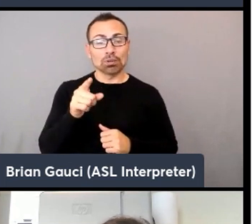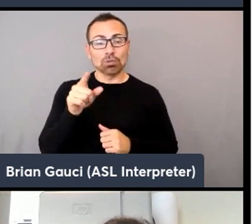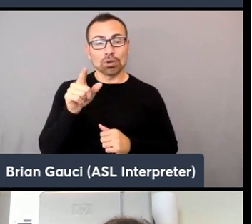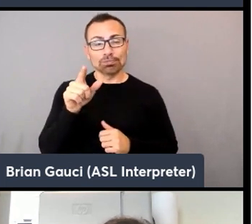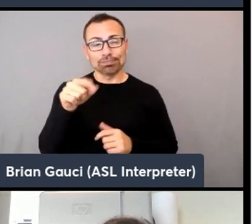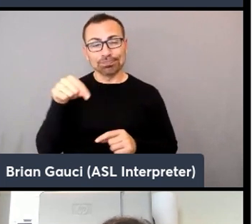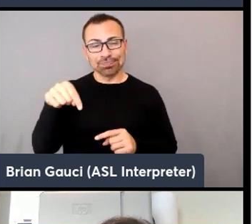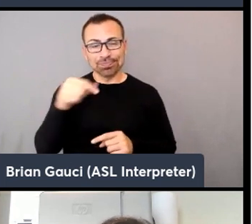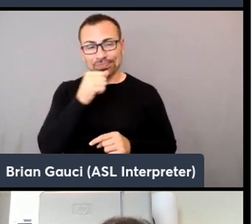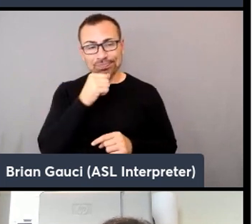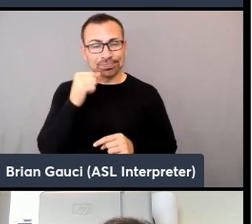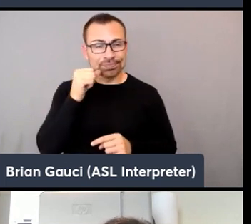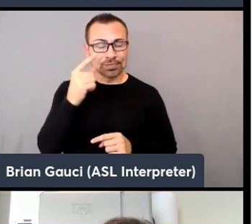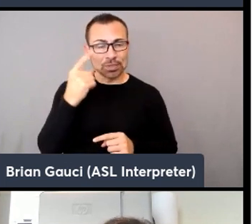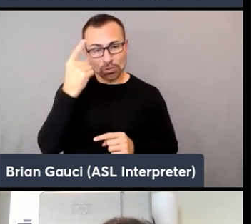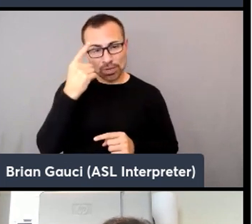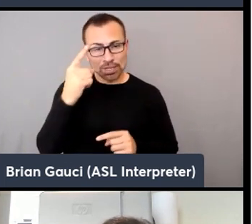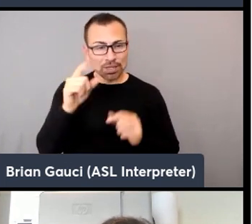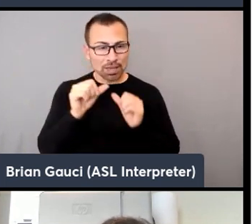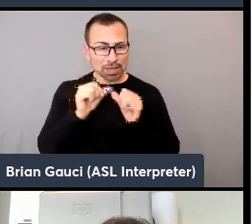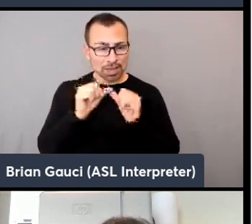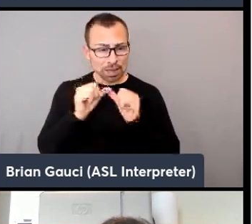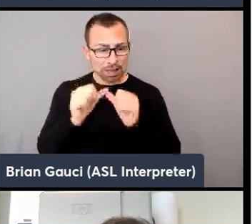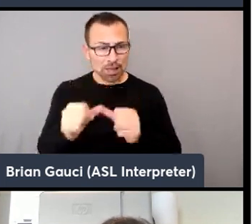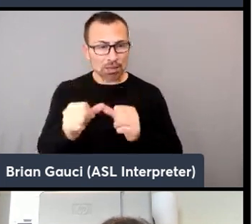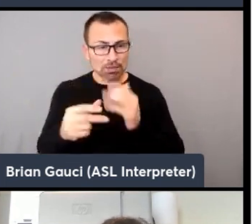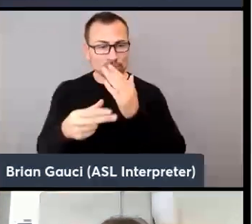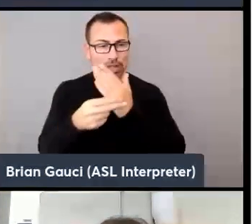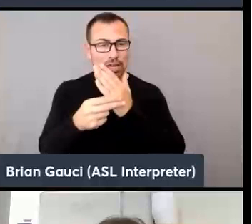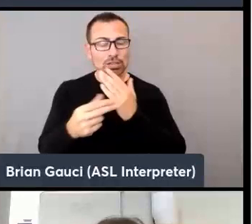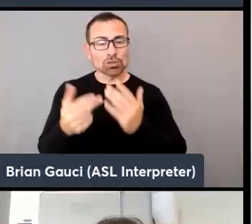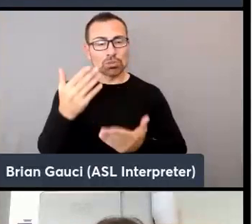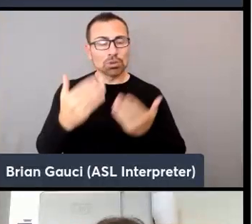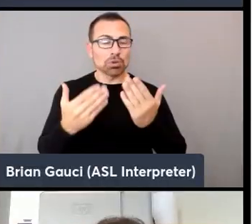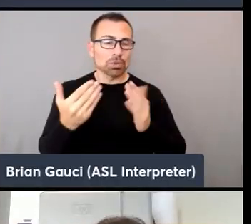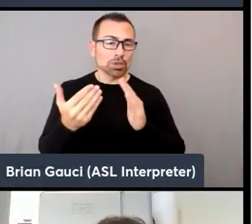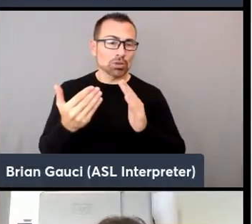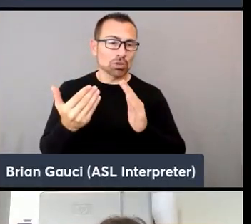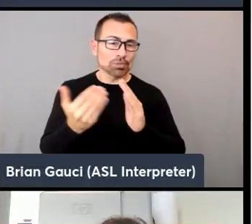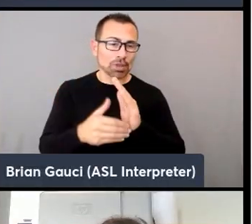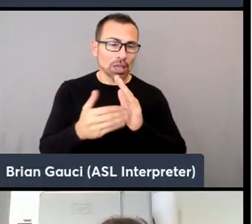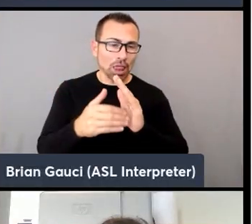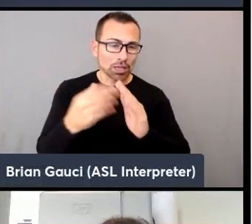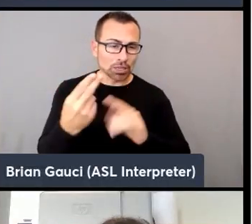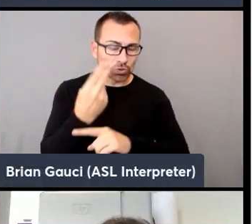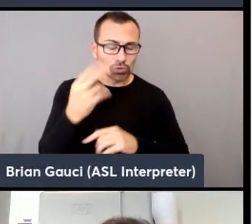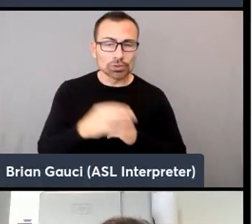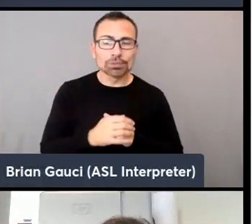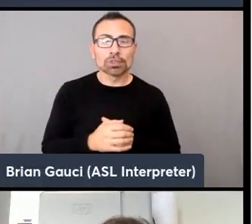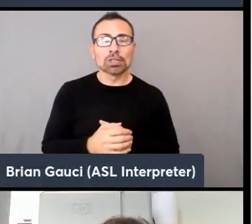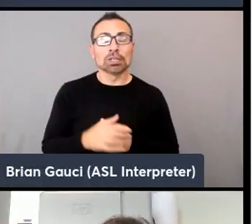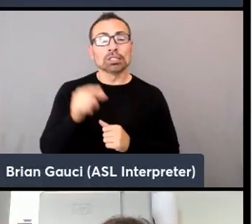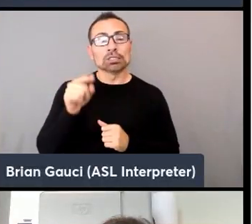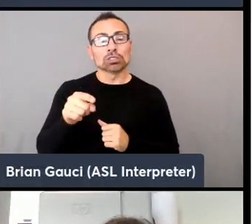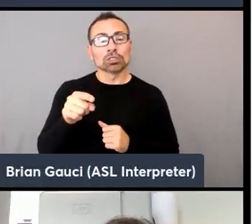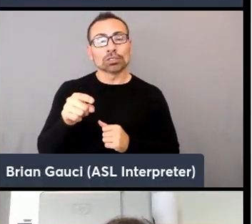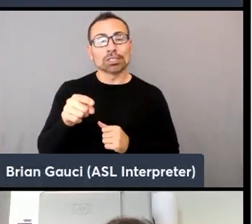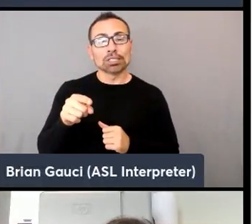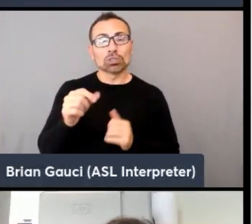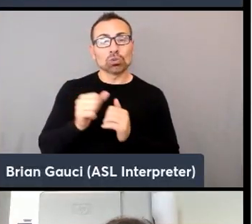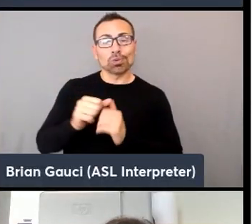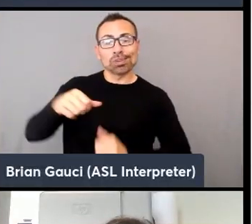we consider long-term flags to be ones that might be used again and again in the future. So in this case with